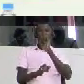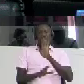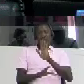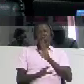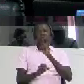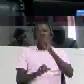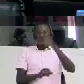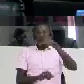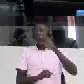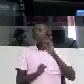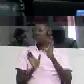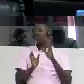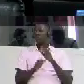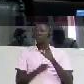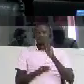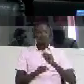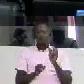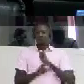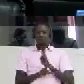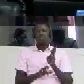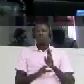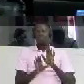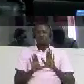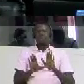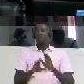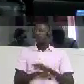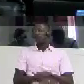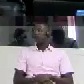bàyyi noonu mu taal rek bu ko feet.